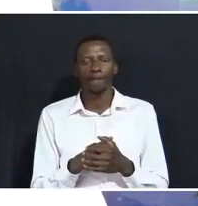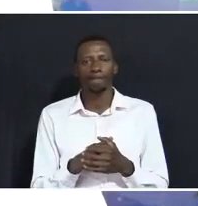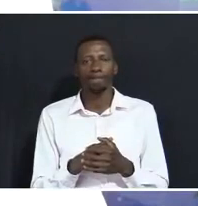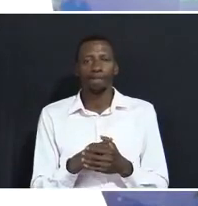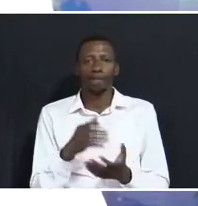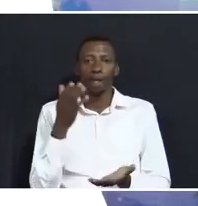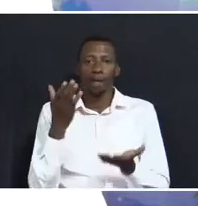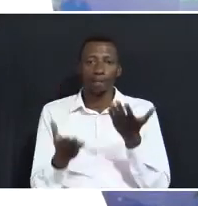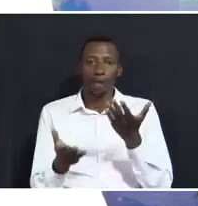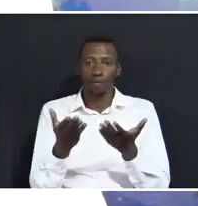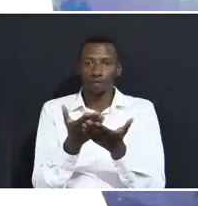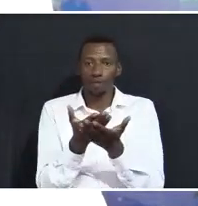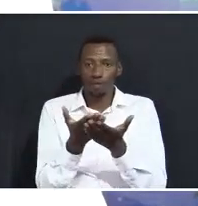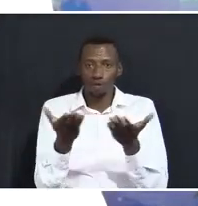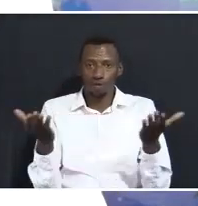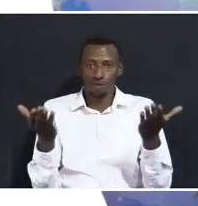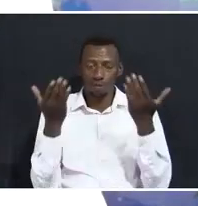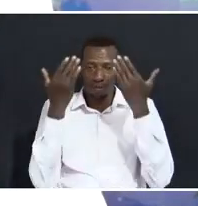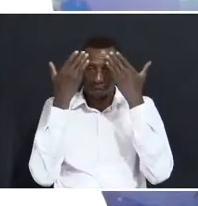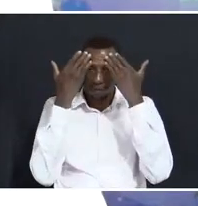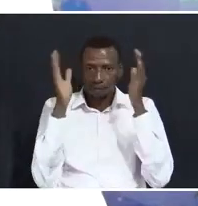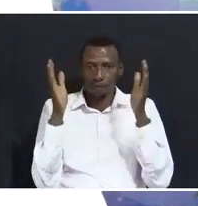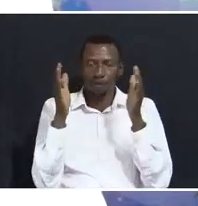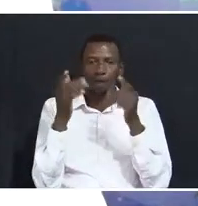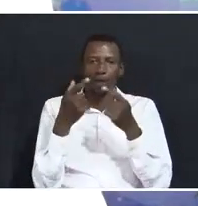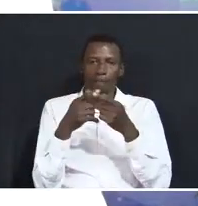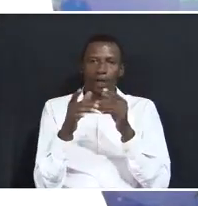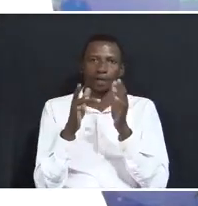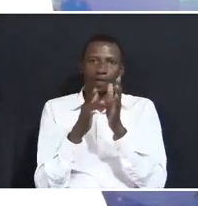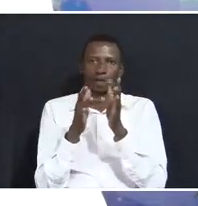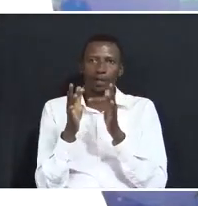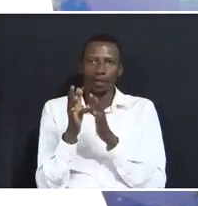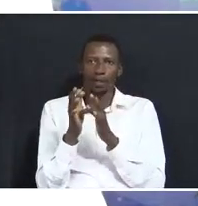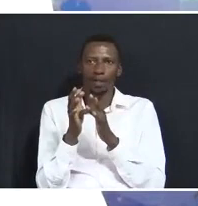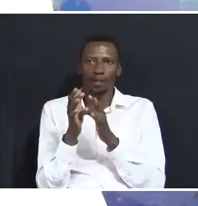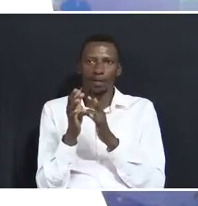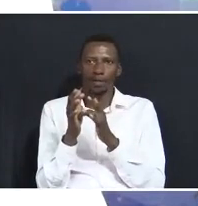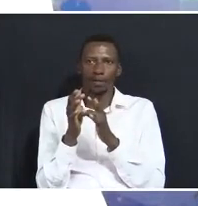you might not know, but Jesus had an advanced schedule.